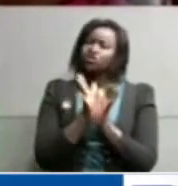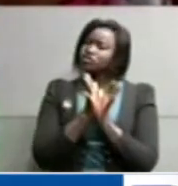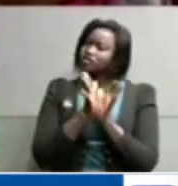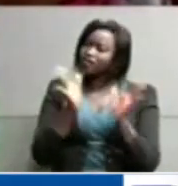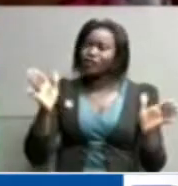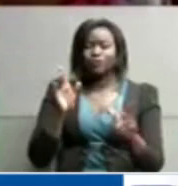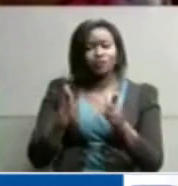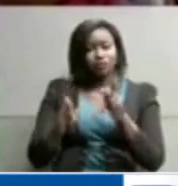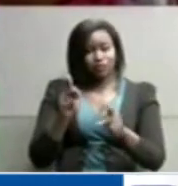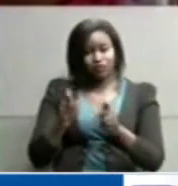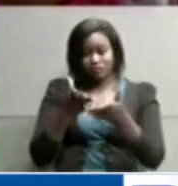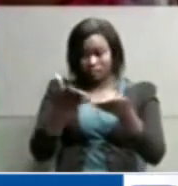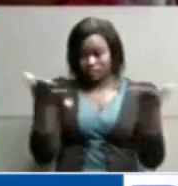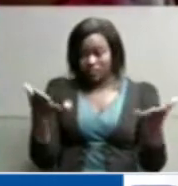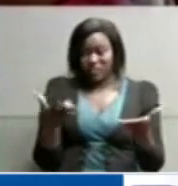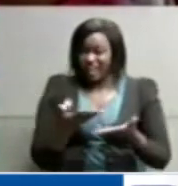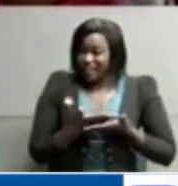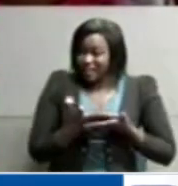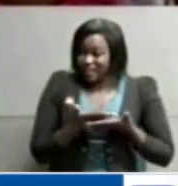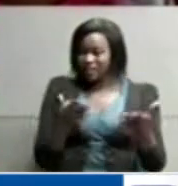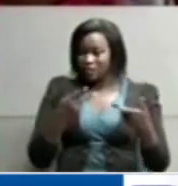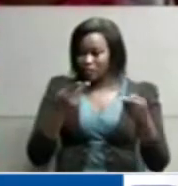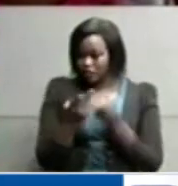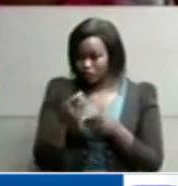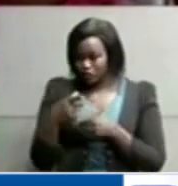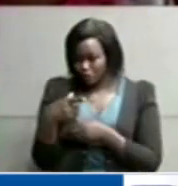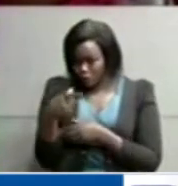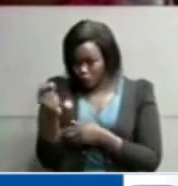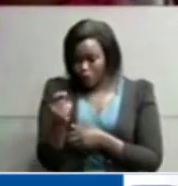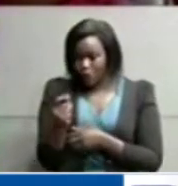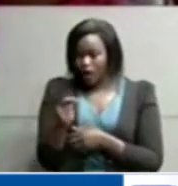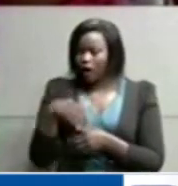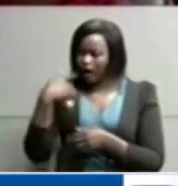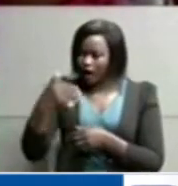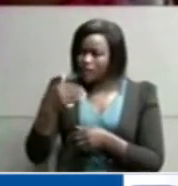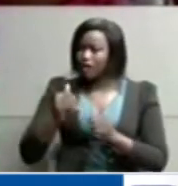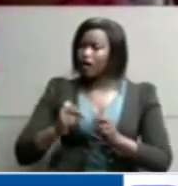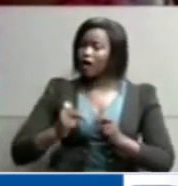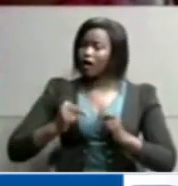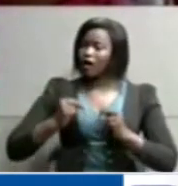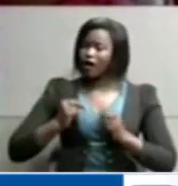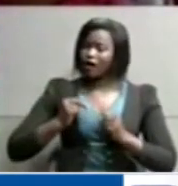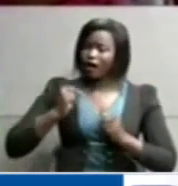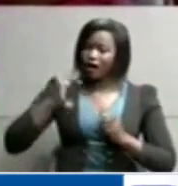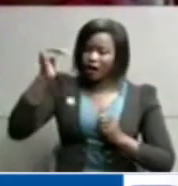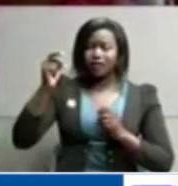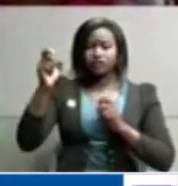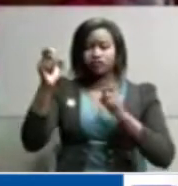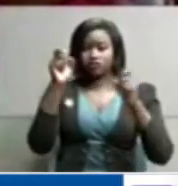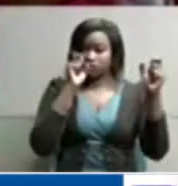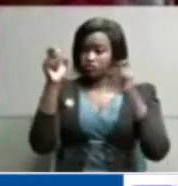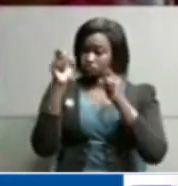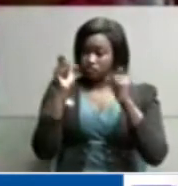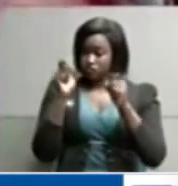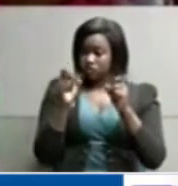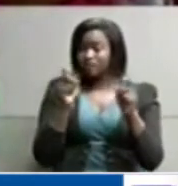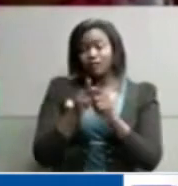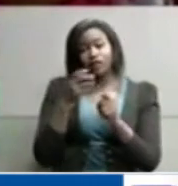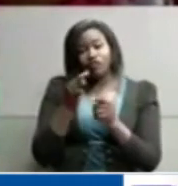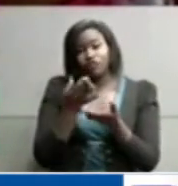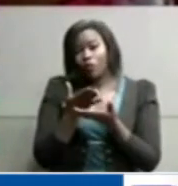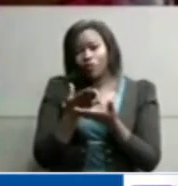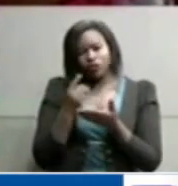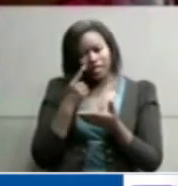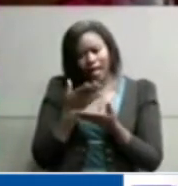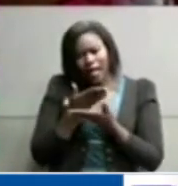population, wherever you are, to be on high alert and report all cases